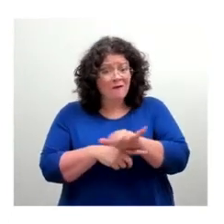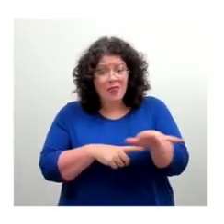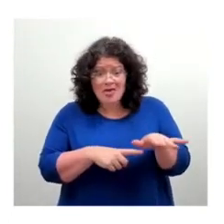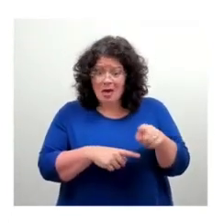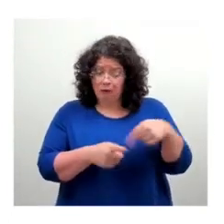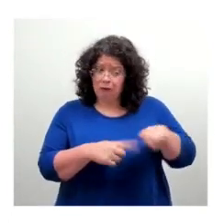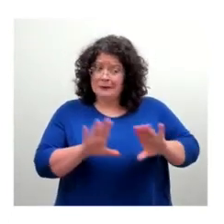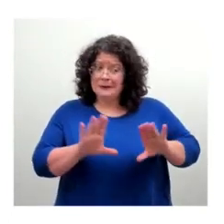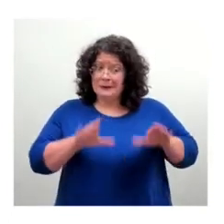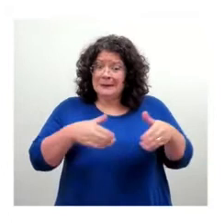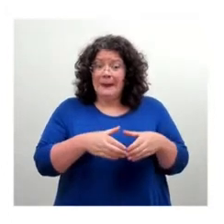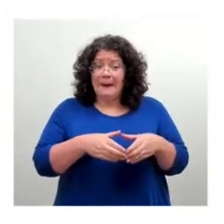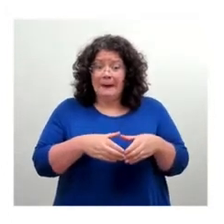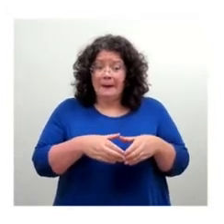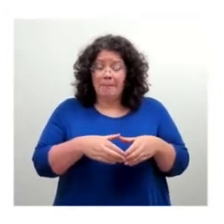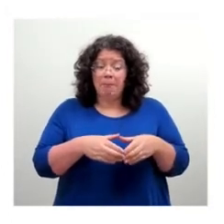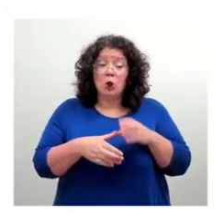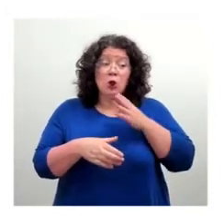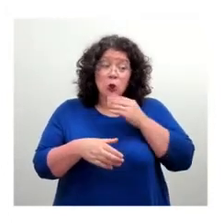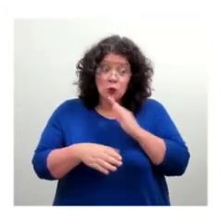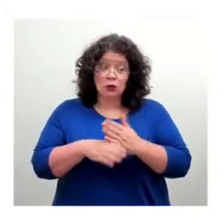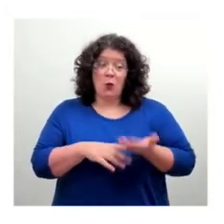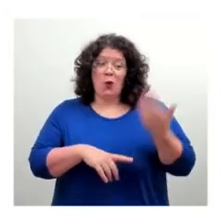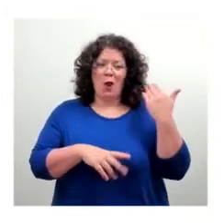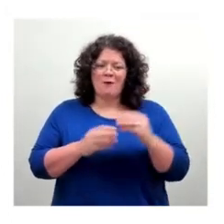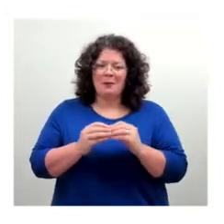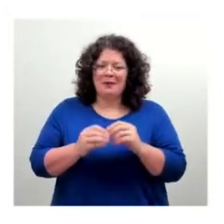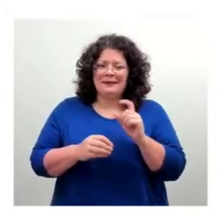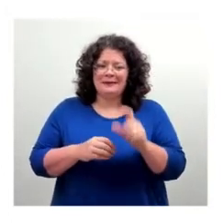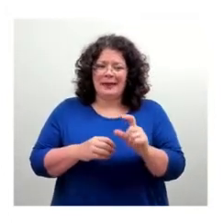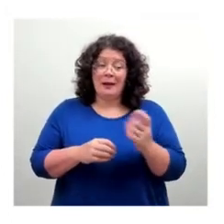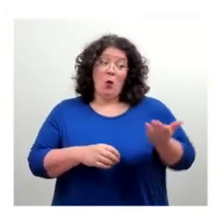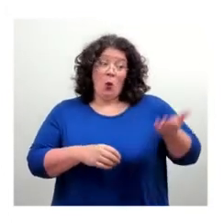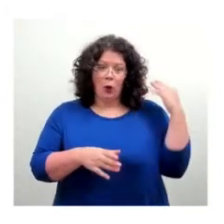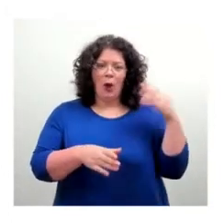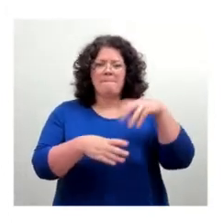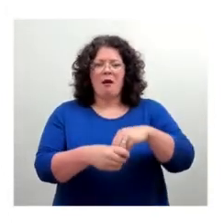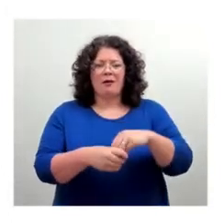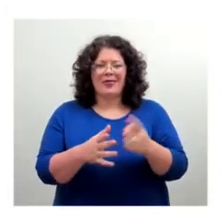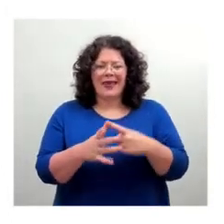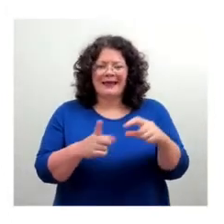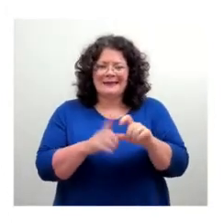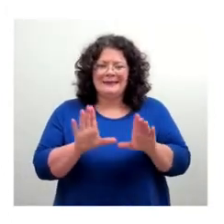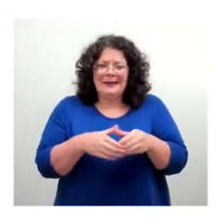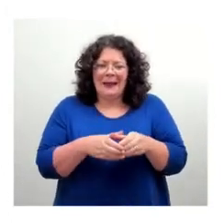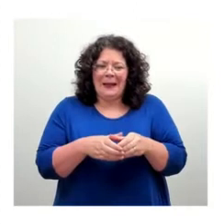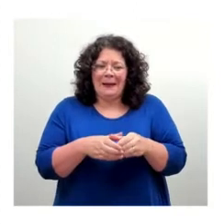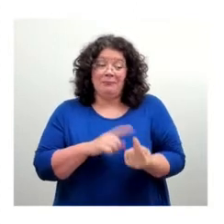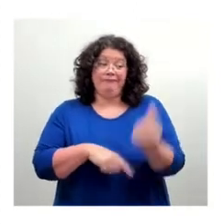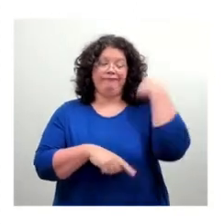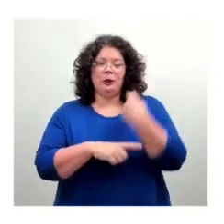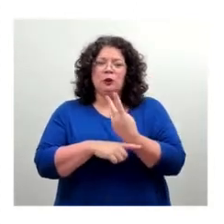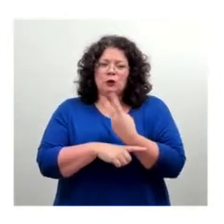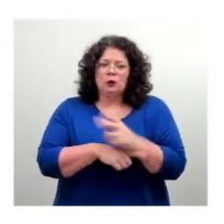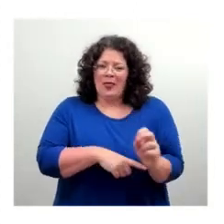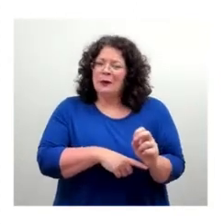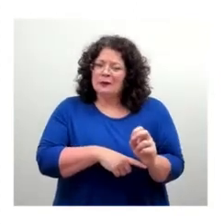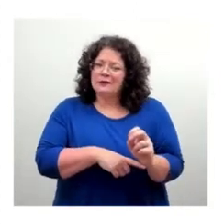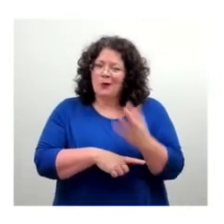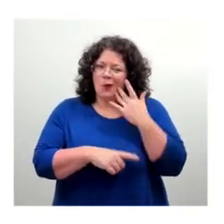team in 2000, in the initial inception. So, there's a real consistency of approach. And I think Stephen said